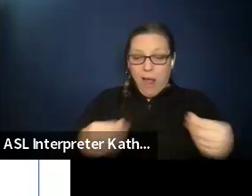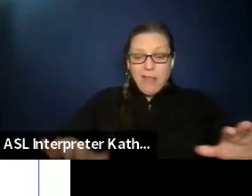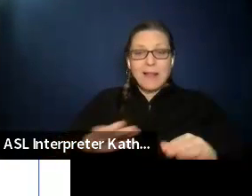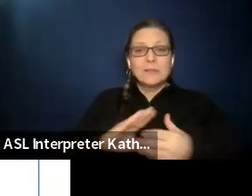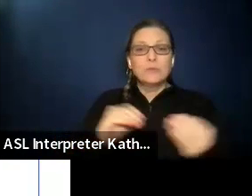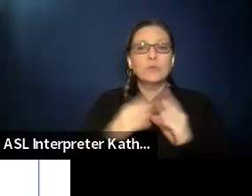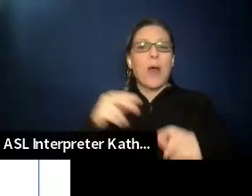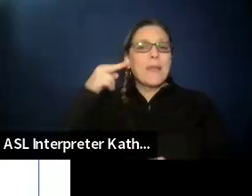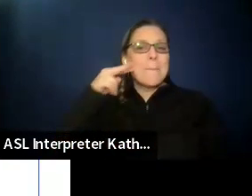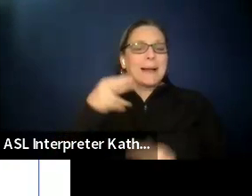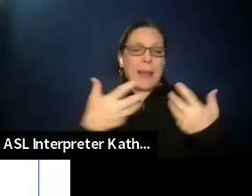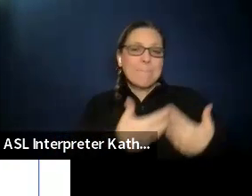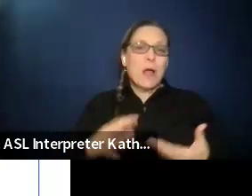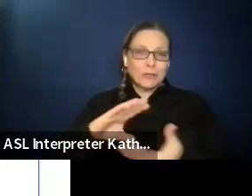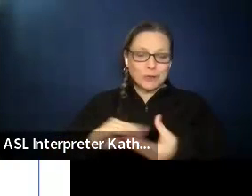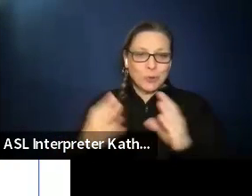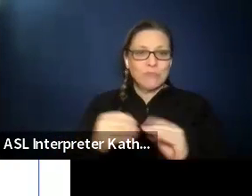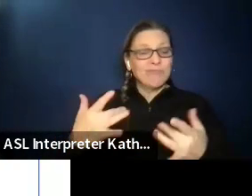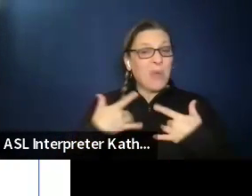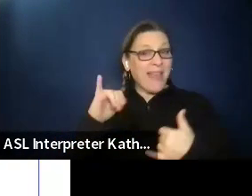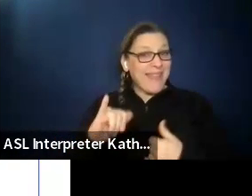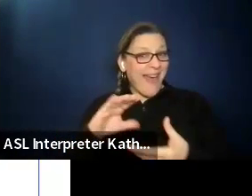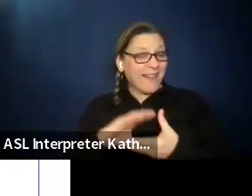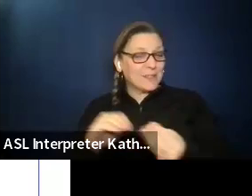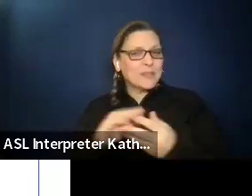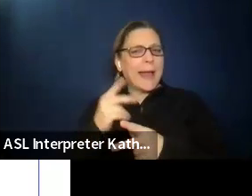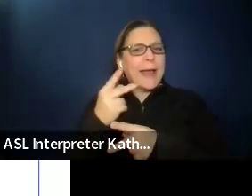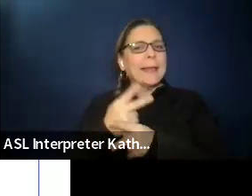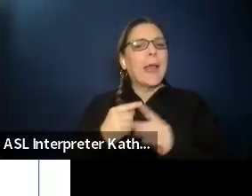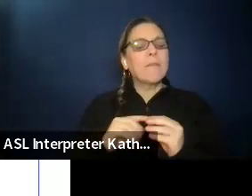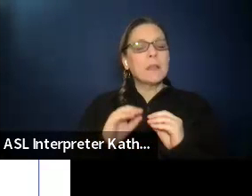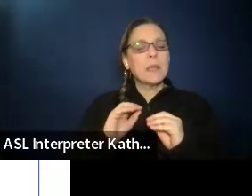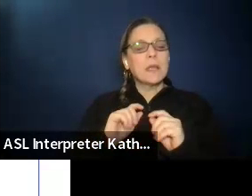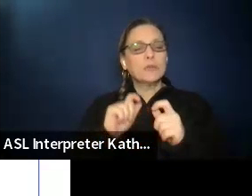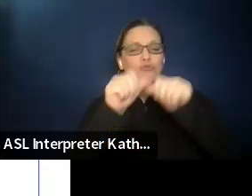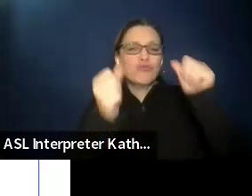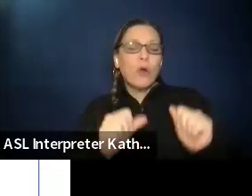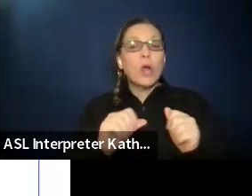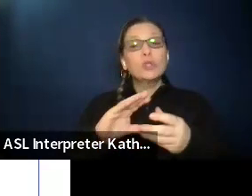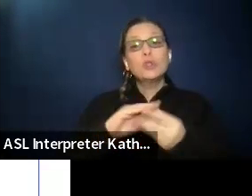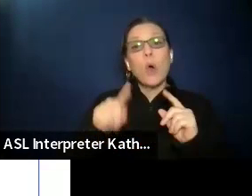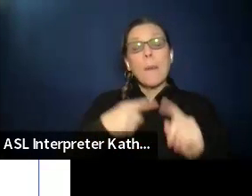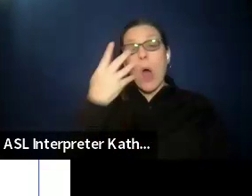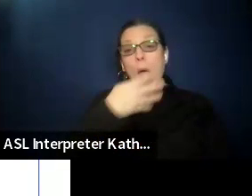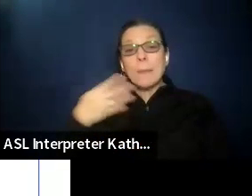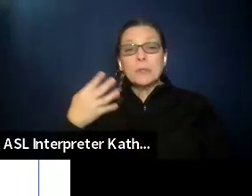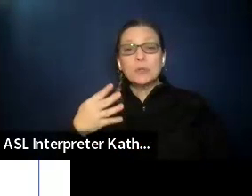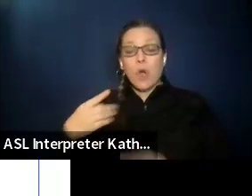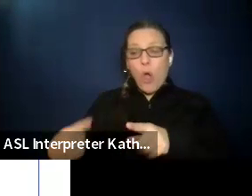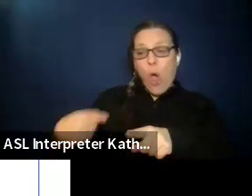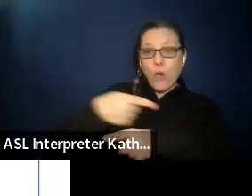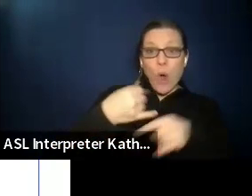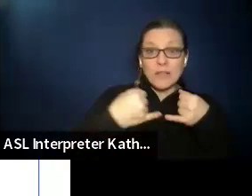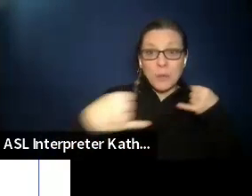the Mexican-American story. Usually that story is carefully presented as a story of immigrants, migrants crossing